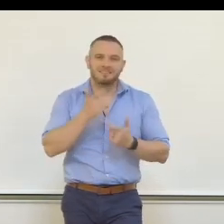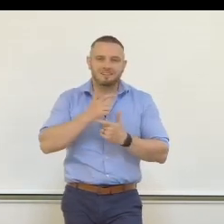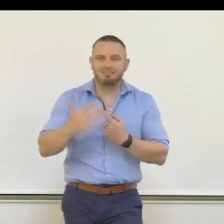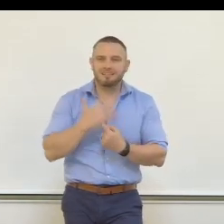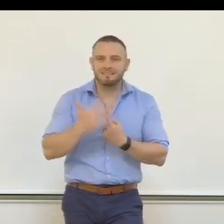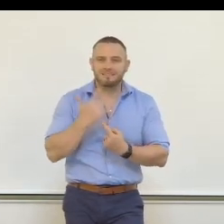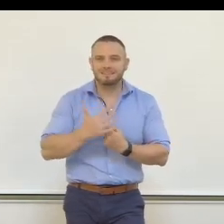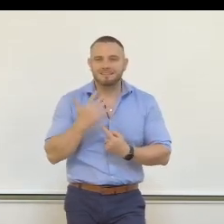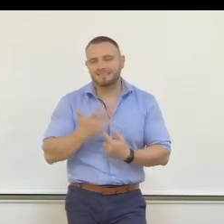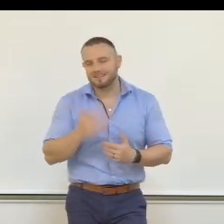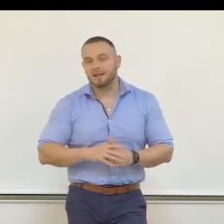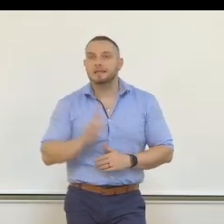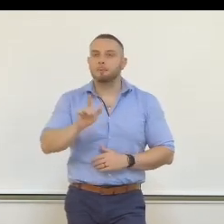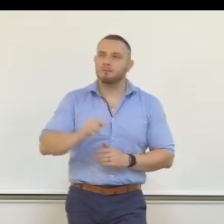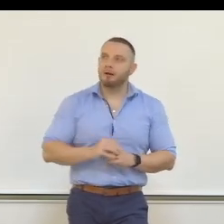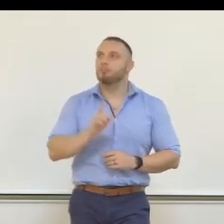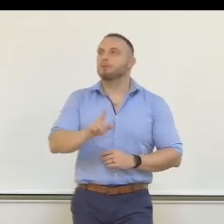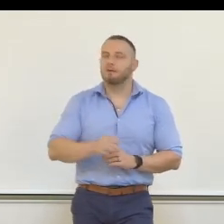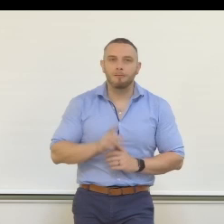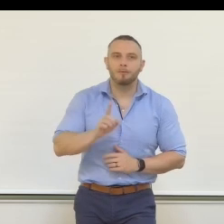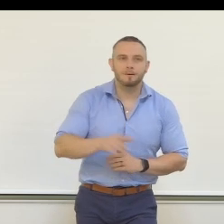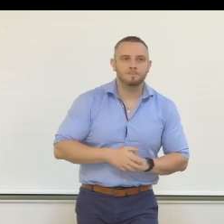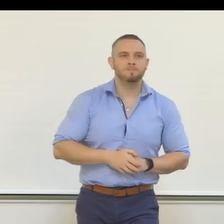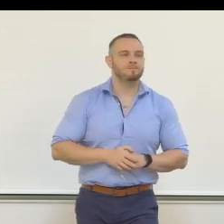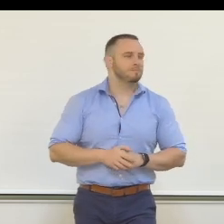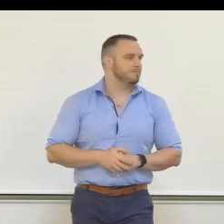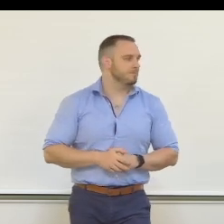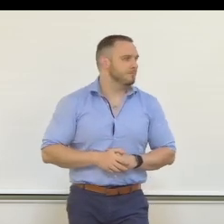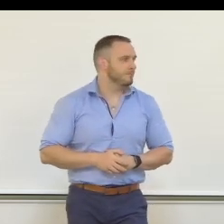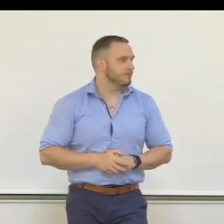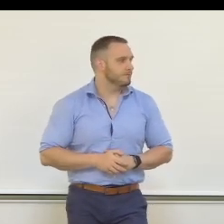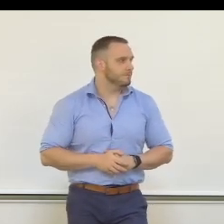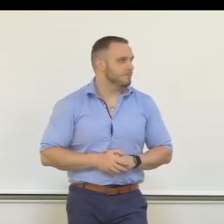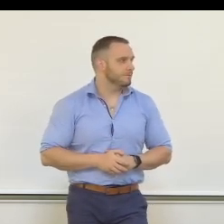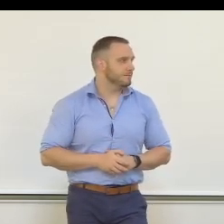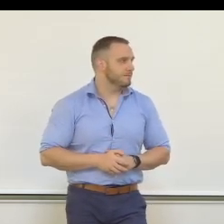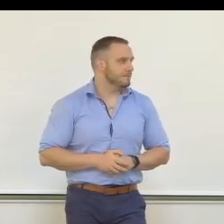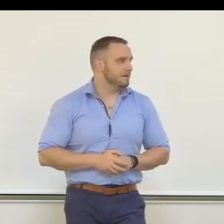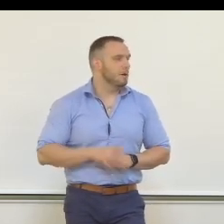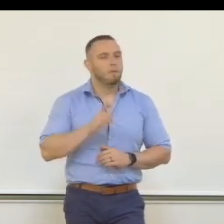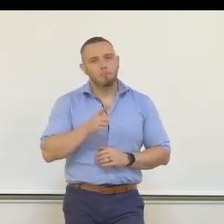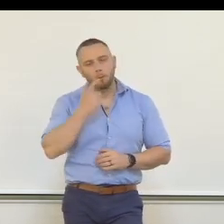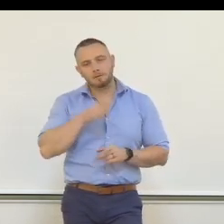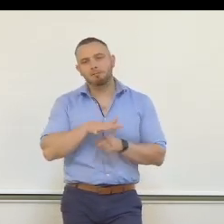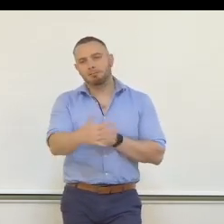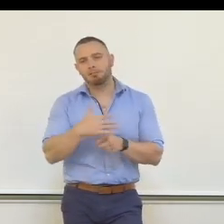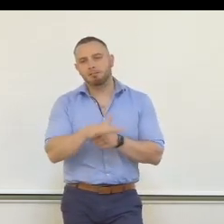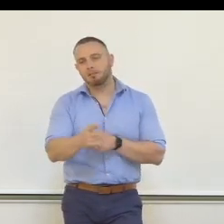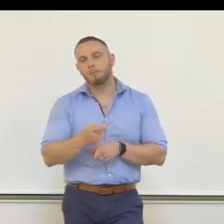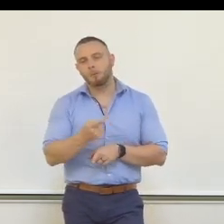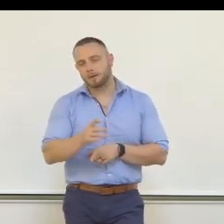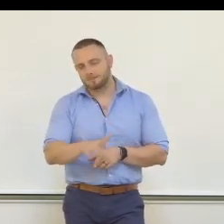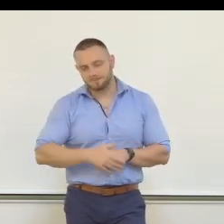us. The good thing is we also got that in return, we also got to laugh at them at some of the naive ideas that they